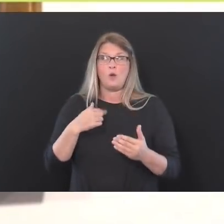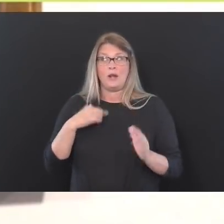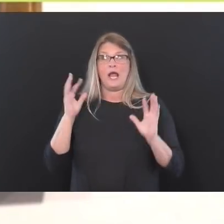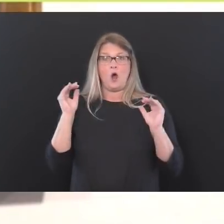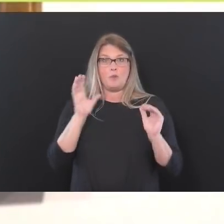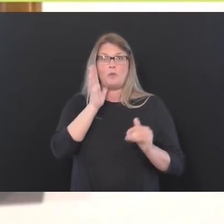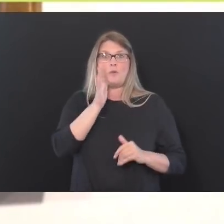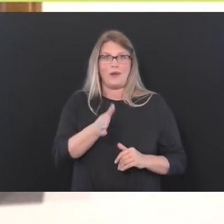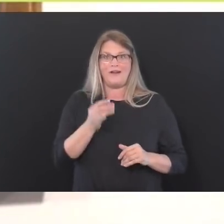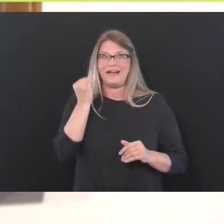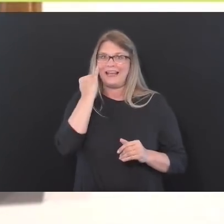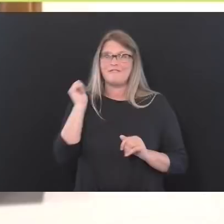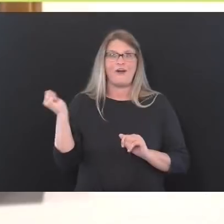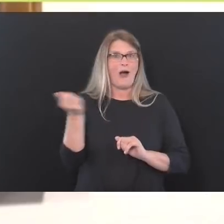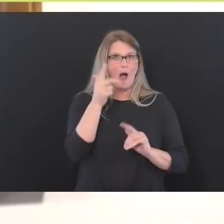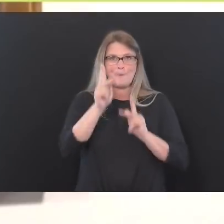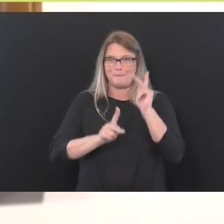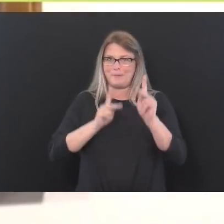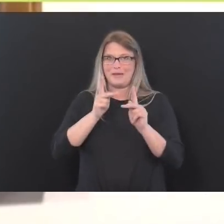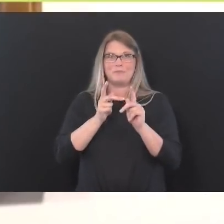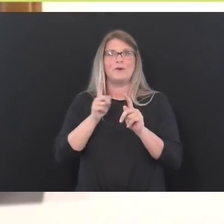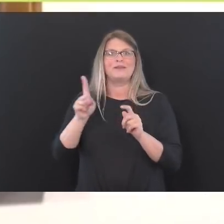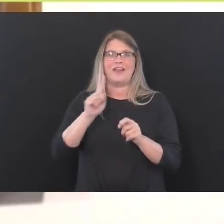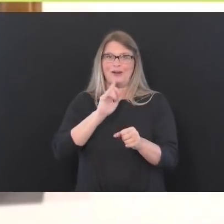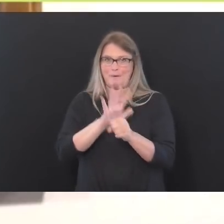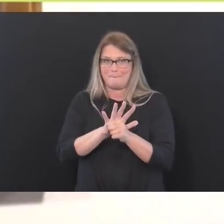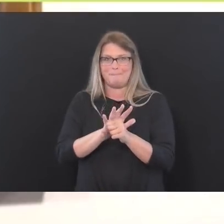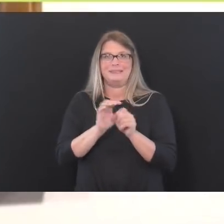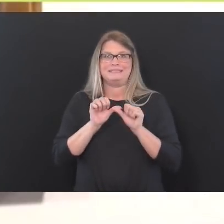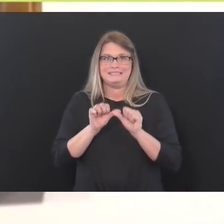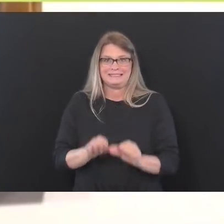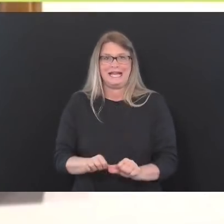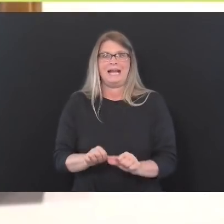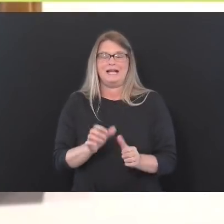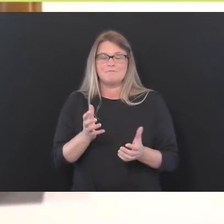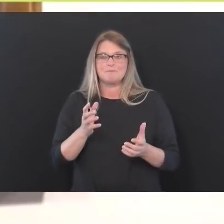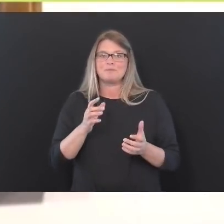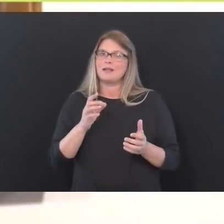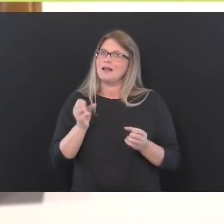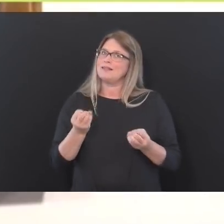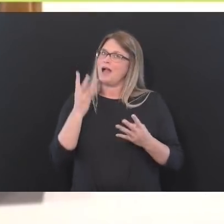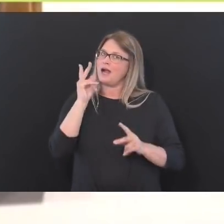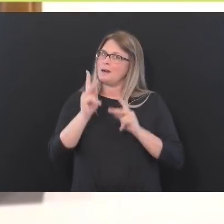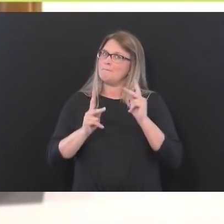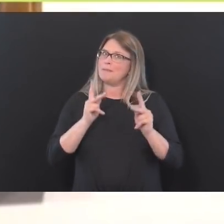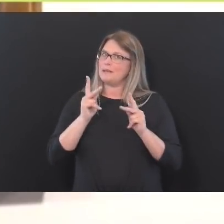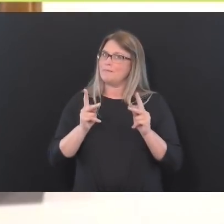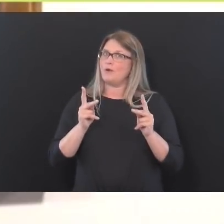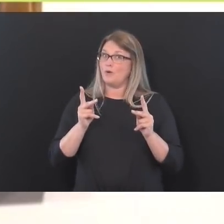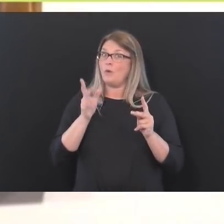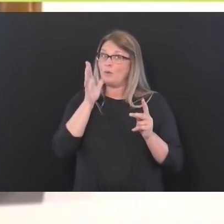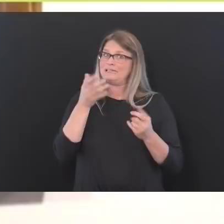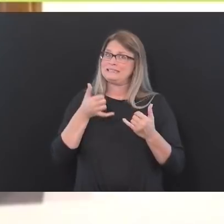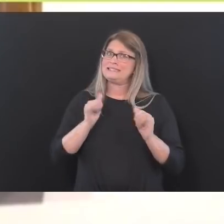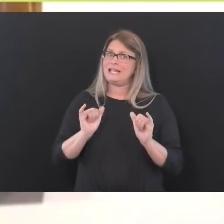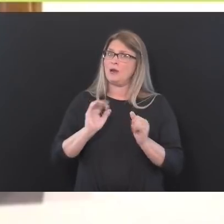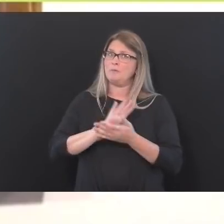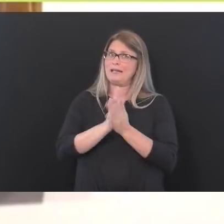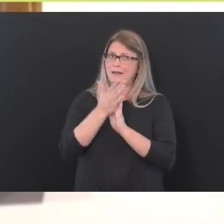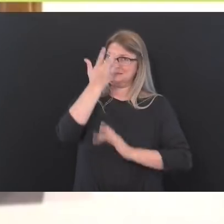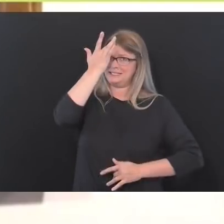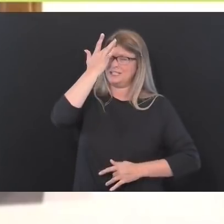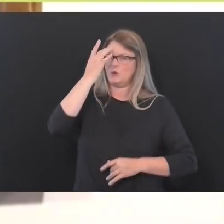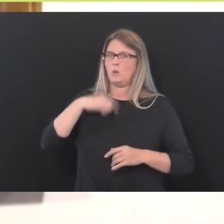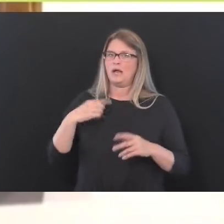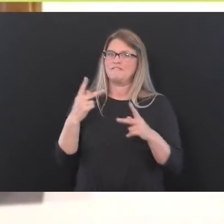of our citizens and their commitment, but then a lot of people will still not be immune to this virus, and then we'll have to figure out what